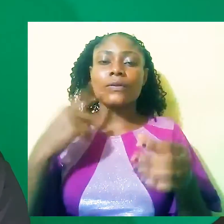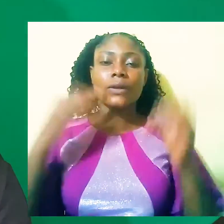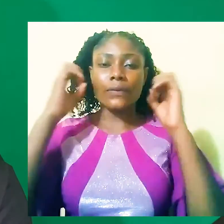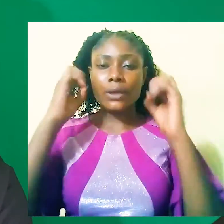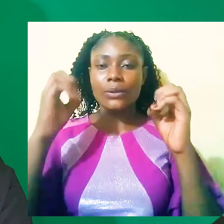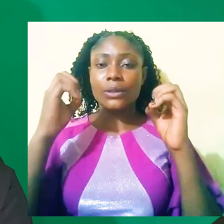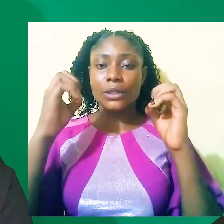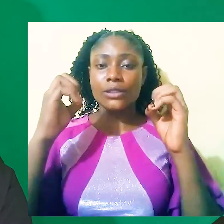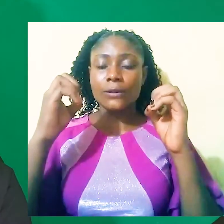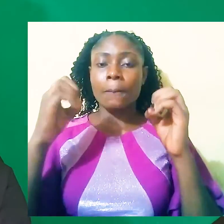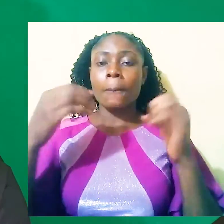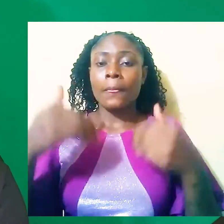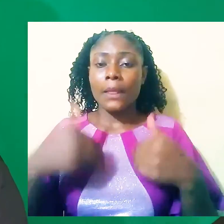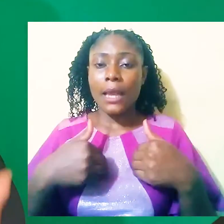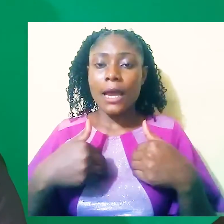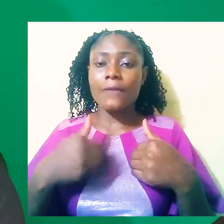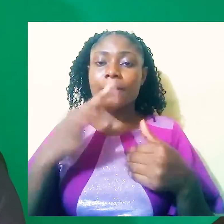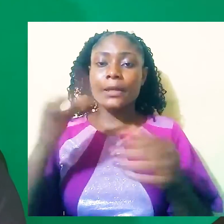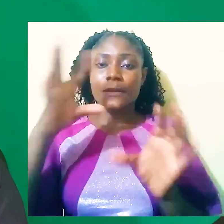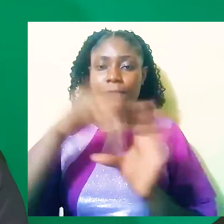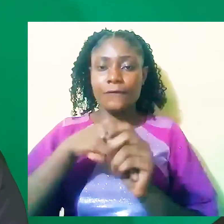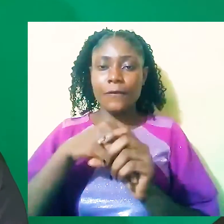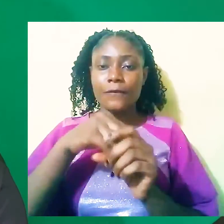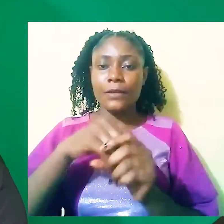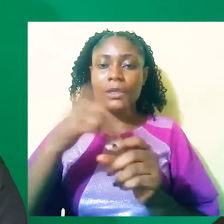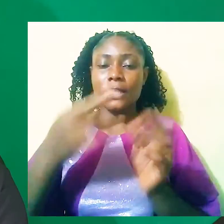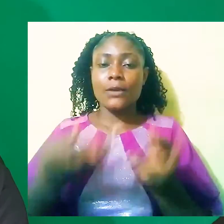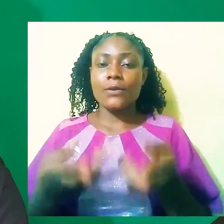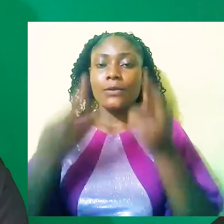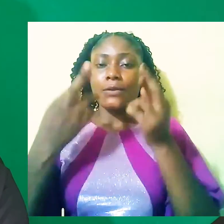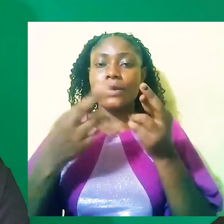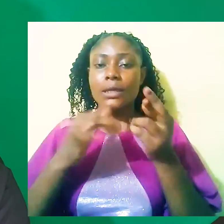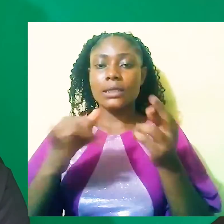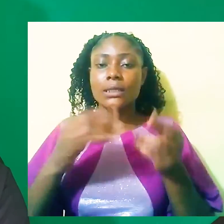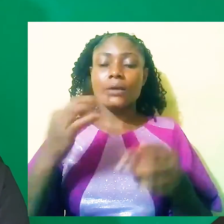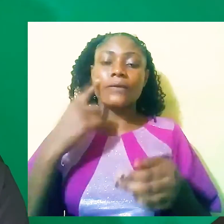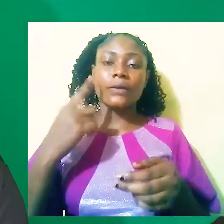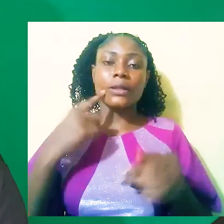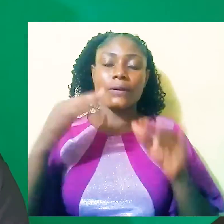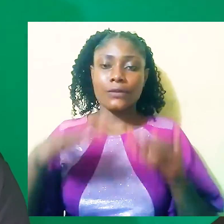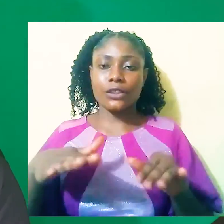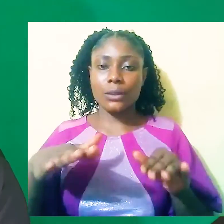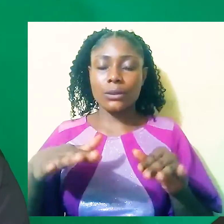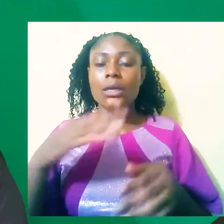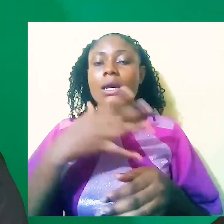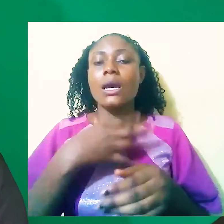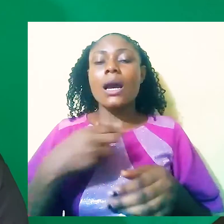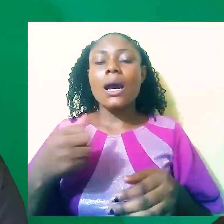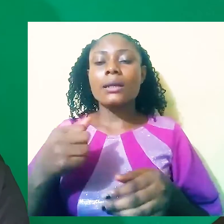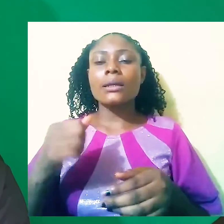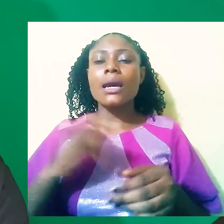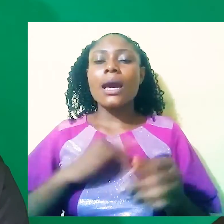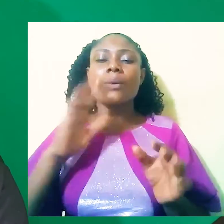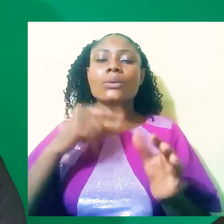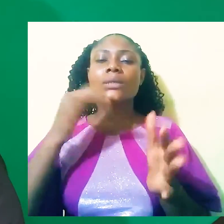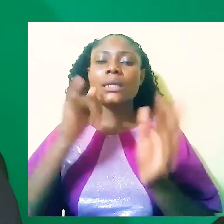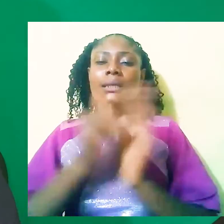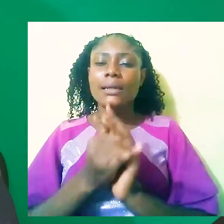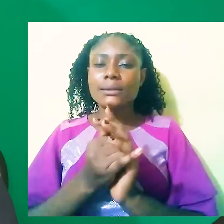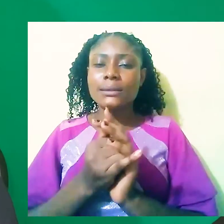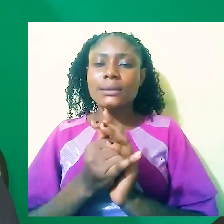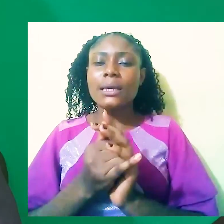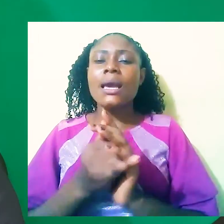people and how much of deaf education is involved in the raising of a